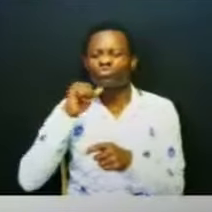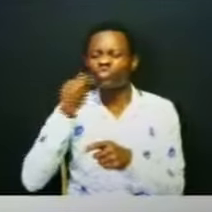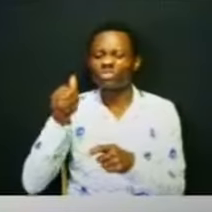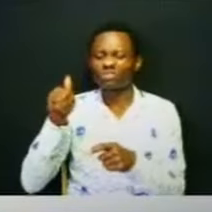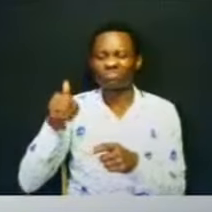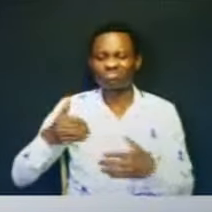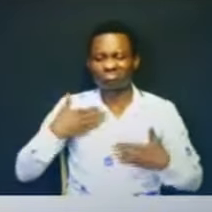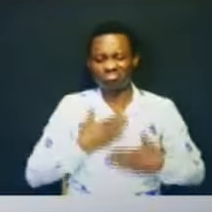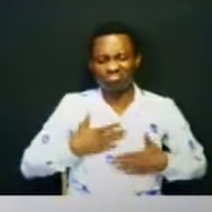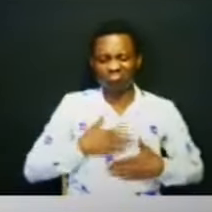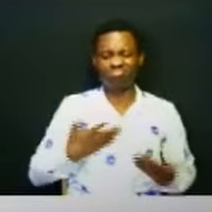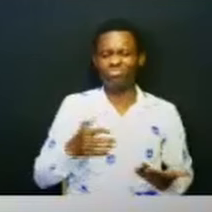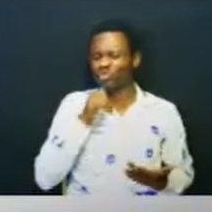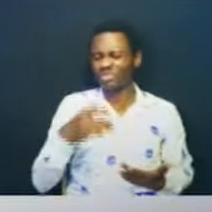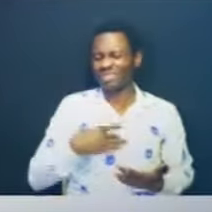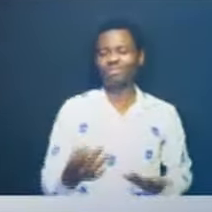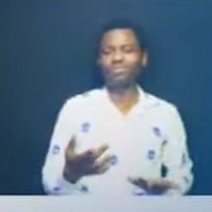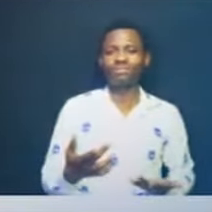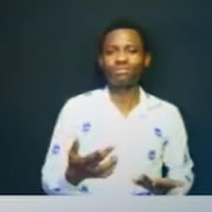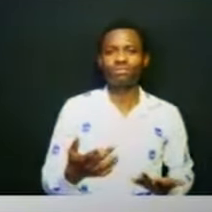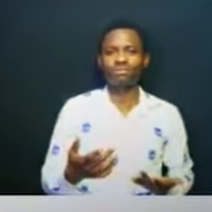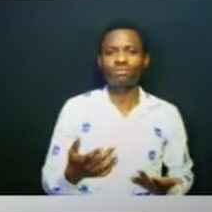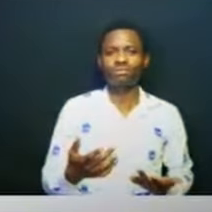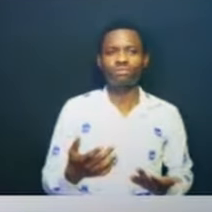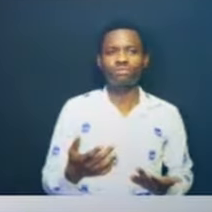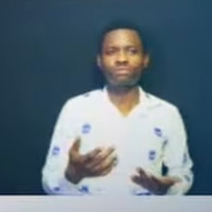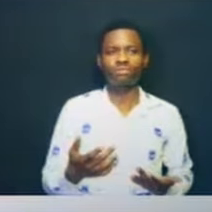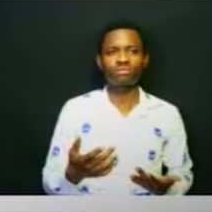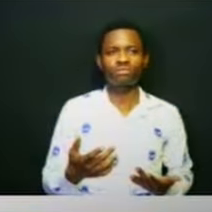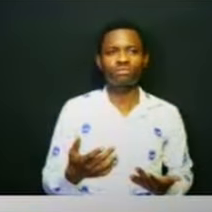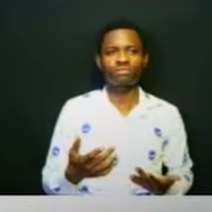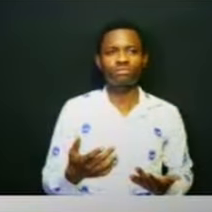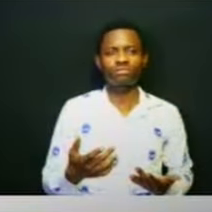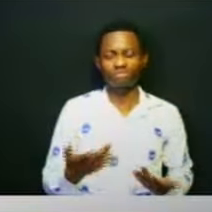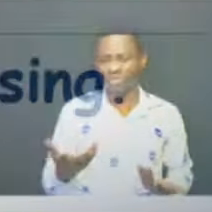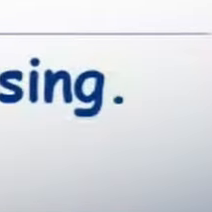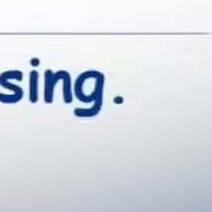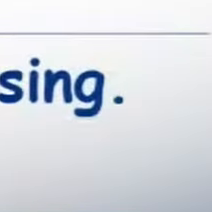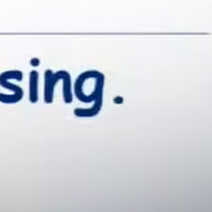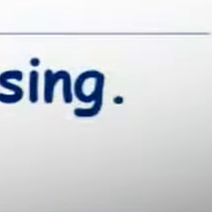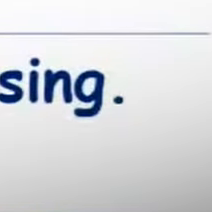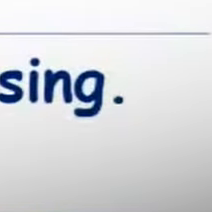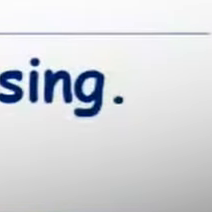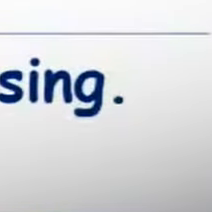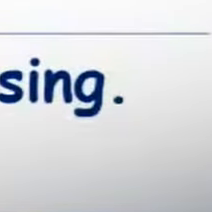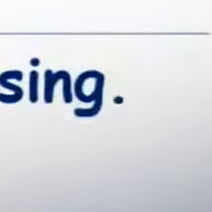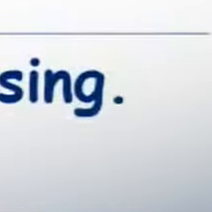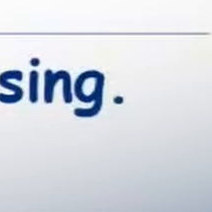displeases. The act of offending or displeasing.